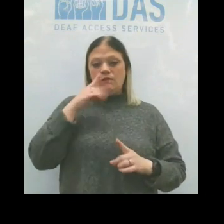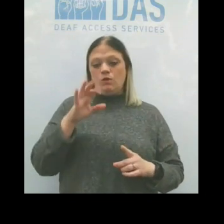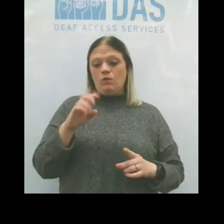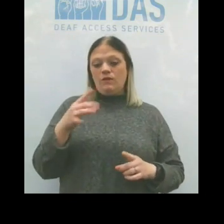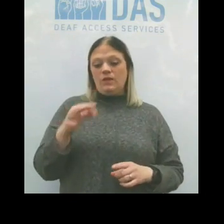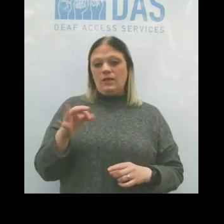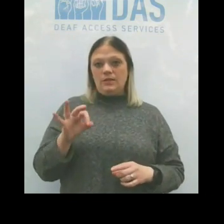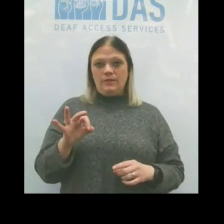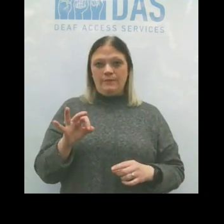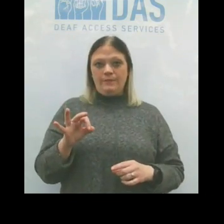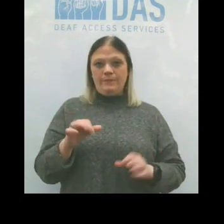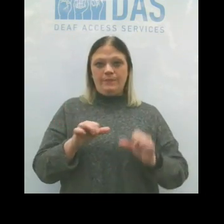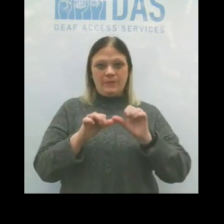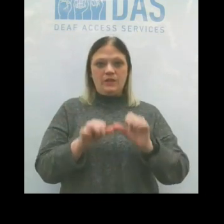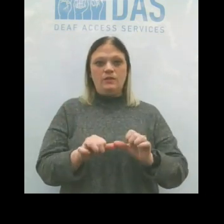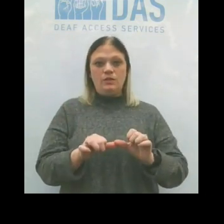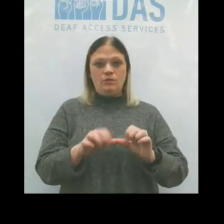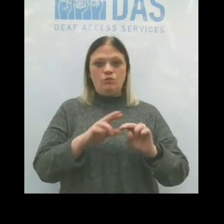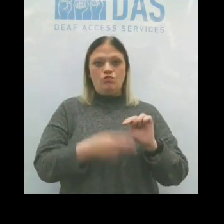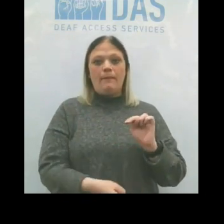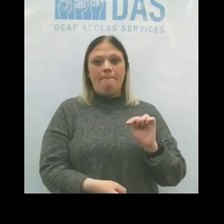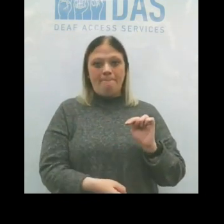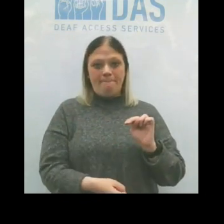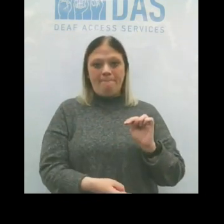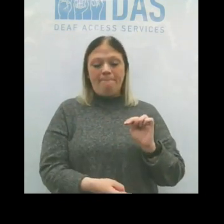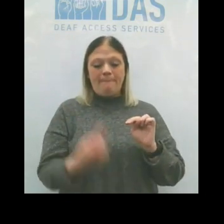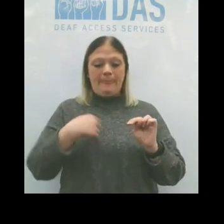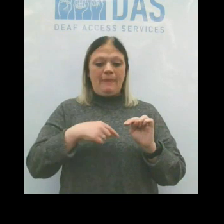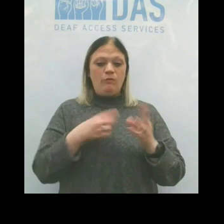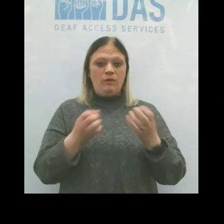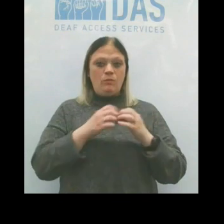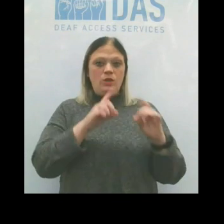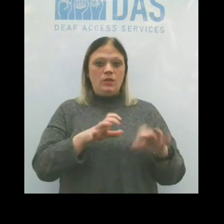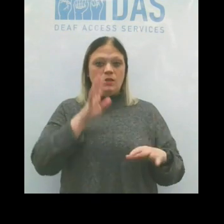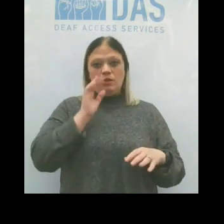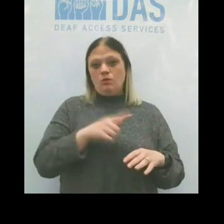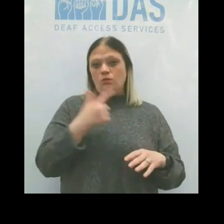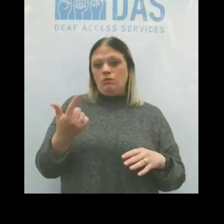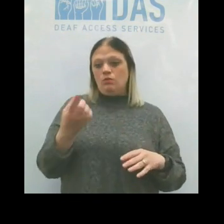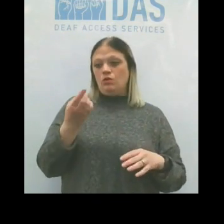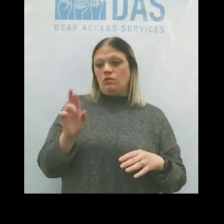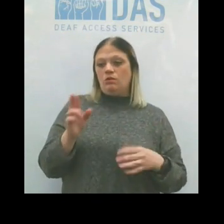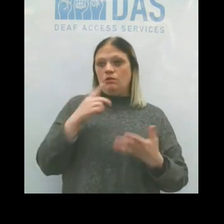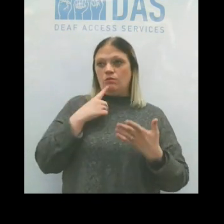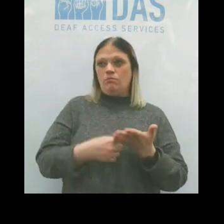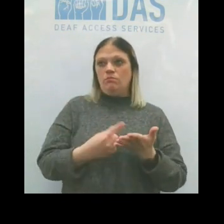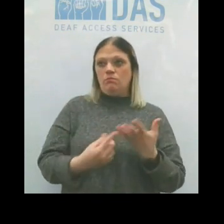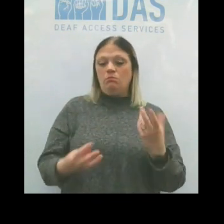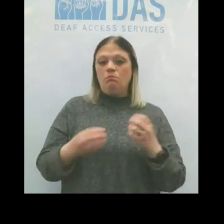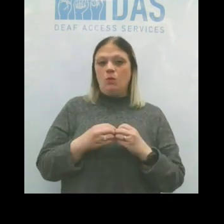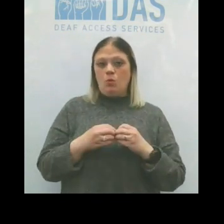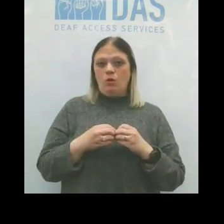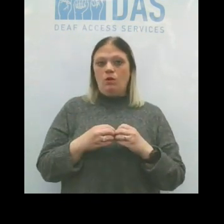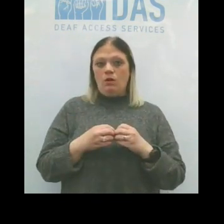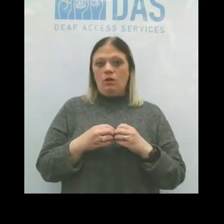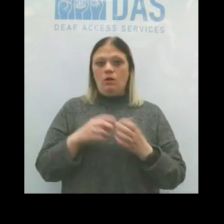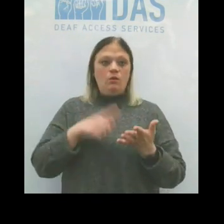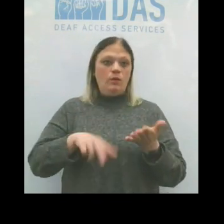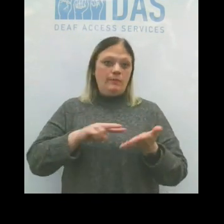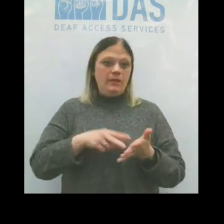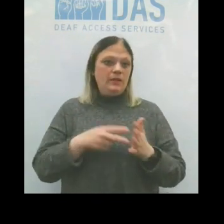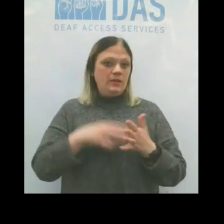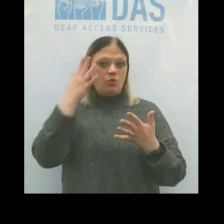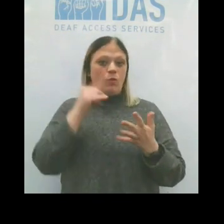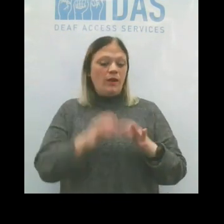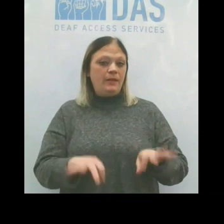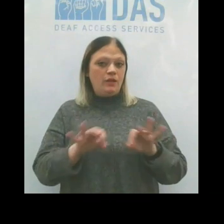COVID-19 has continued to drop as we've done more tests, and I'll turn this over to Dr. Burstein to talk a little bit more about what this means and why